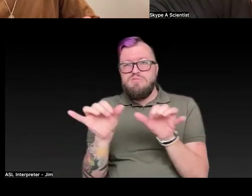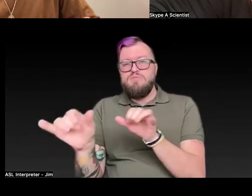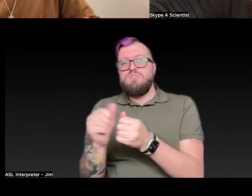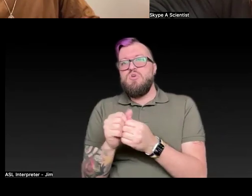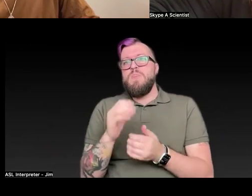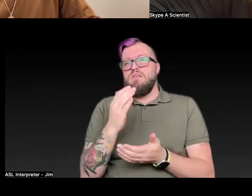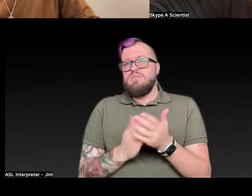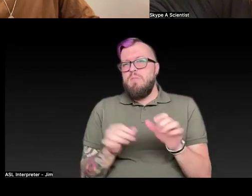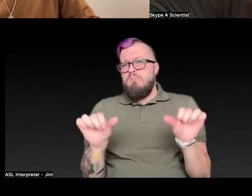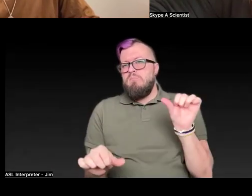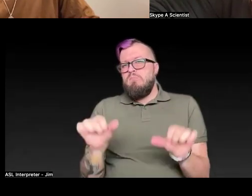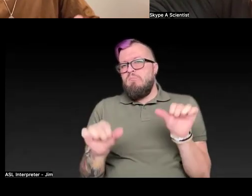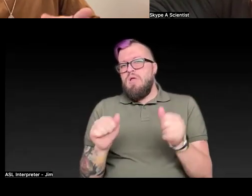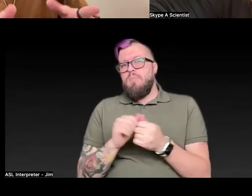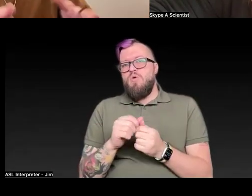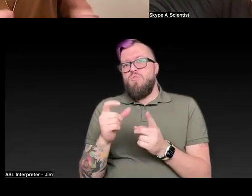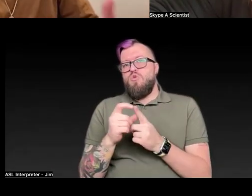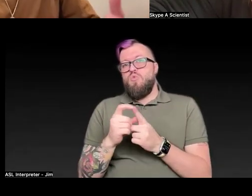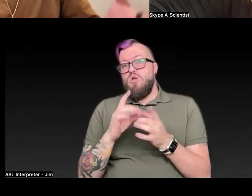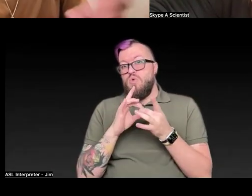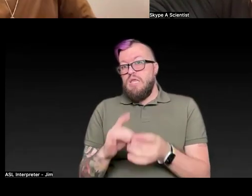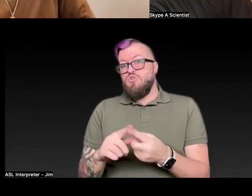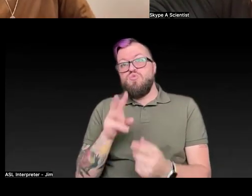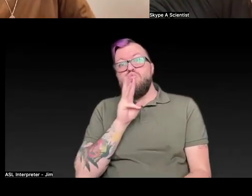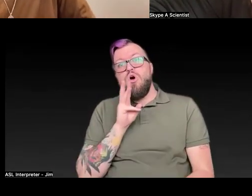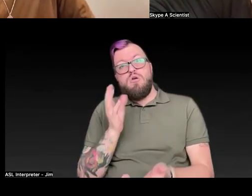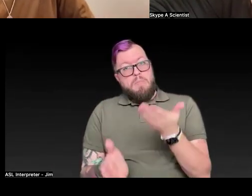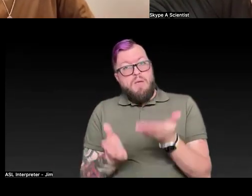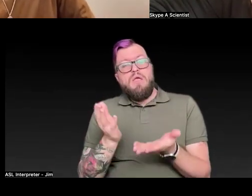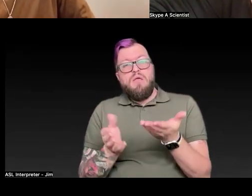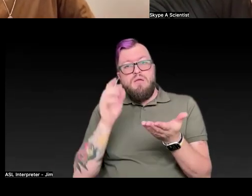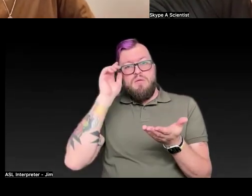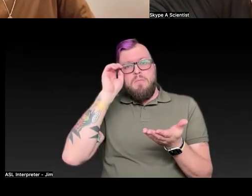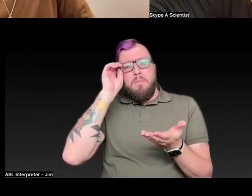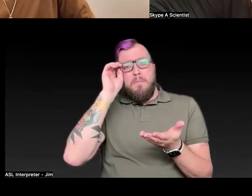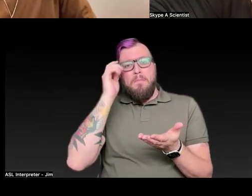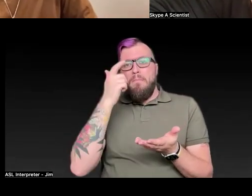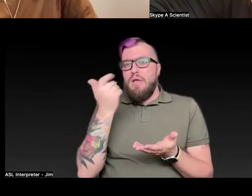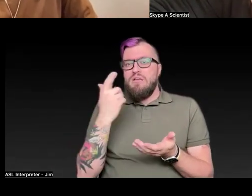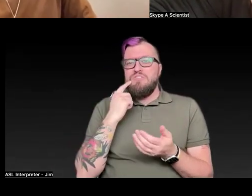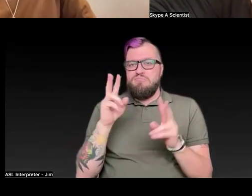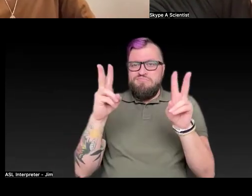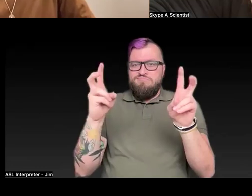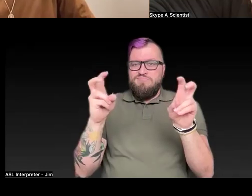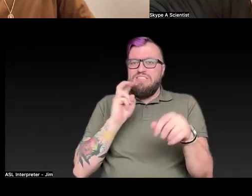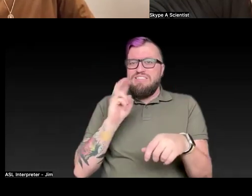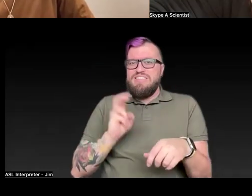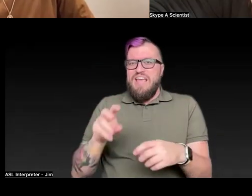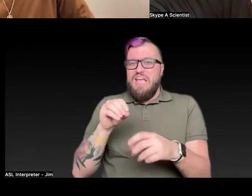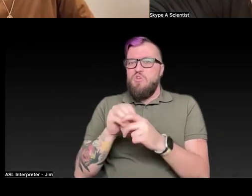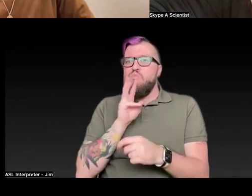the word has to do with water, right? It's sort of a like a snake in the water in some